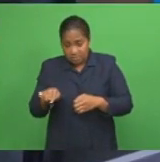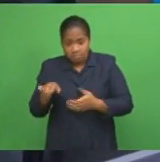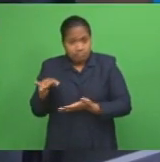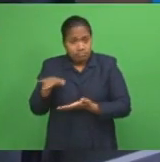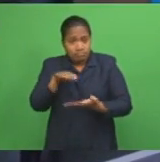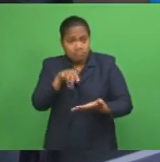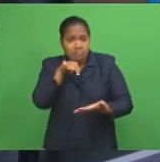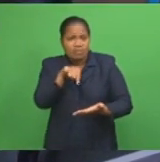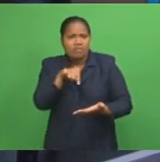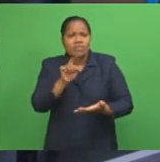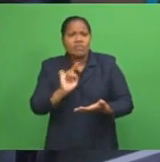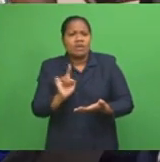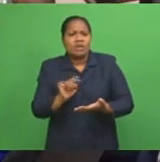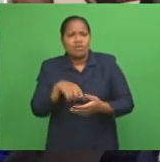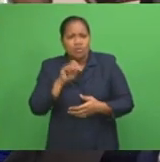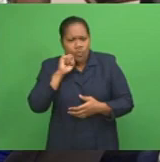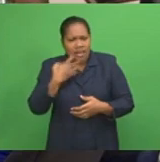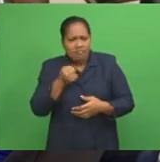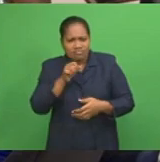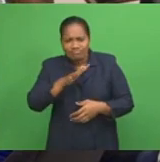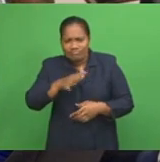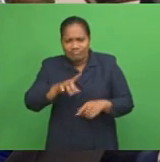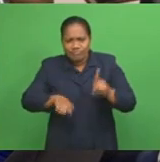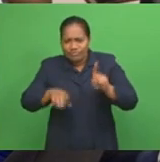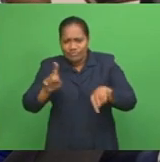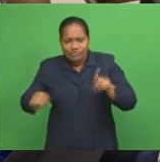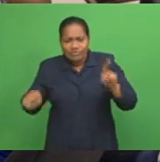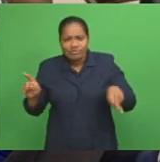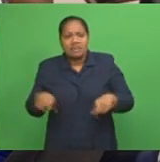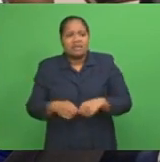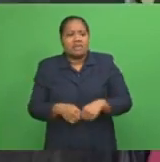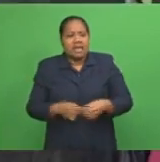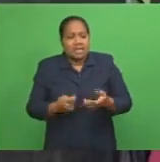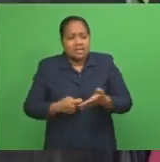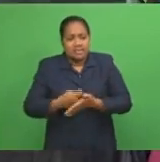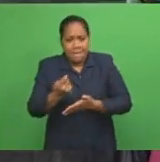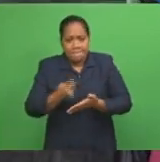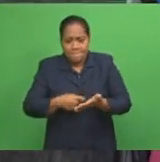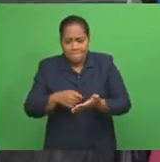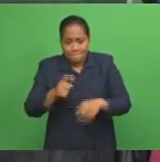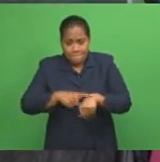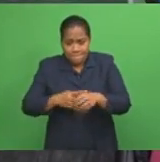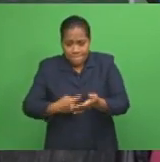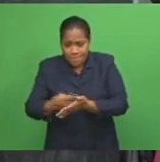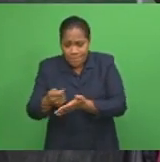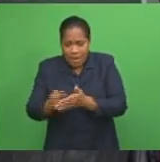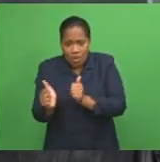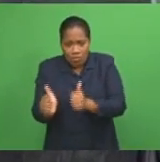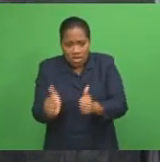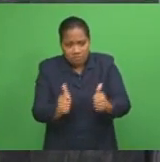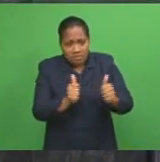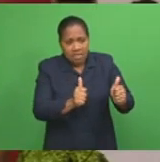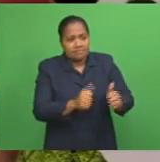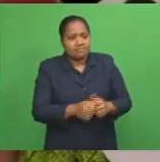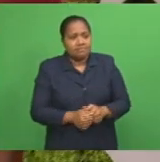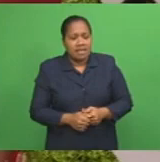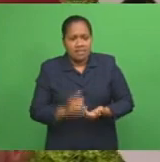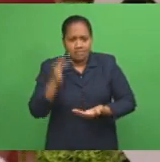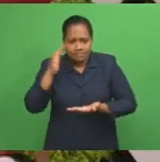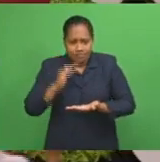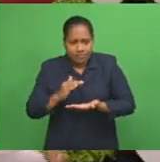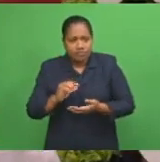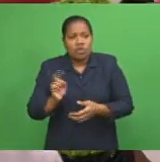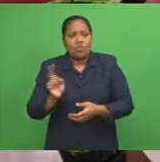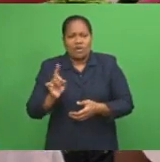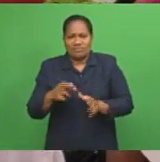a waiver of penalties, time payment arrangements, relaxation of third-party payments, and reduction on requirements